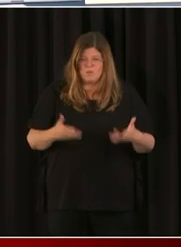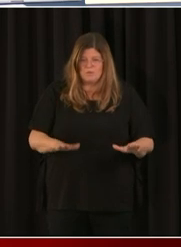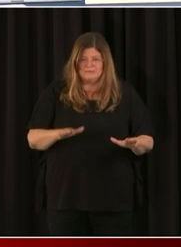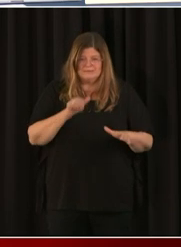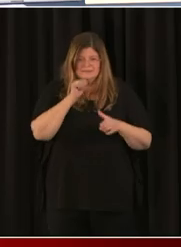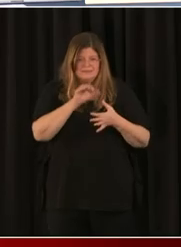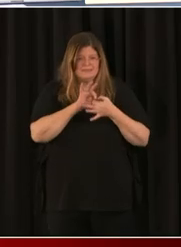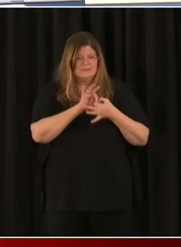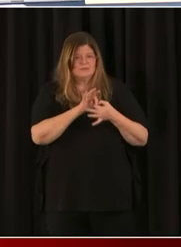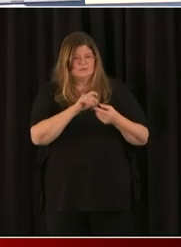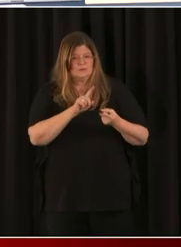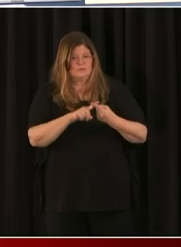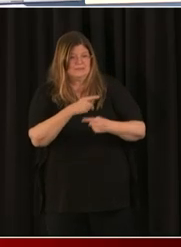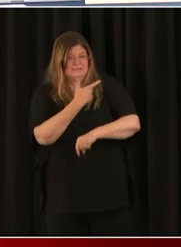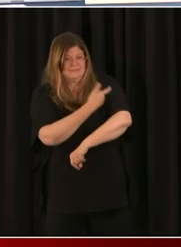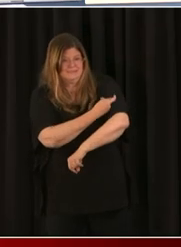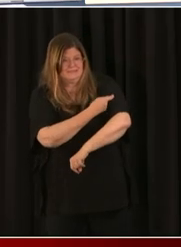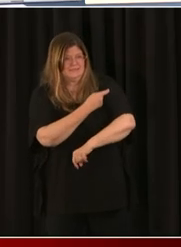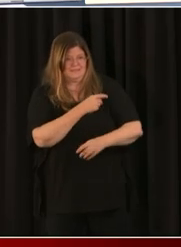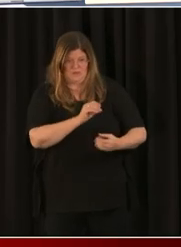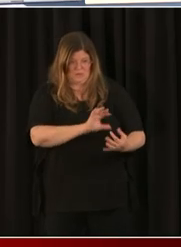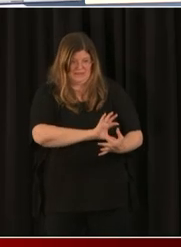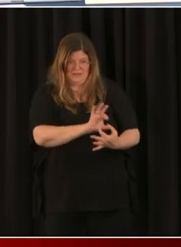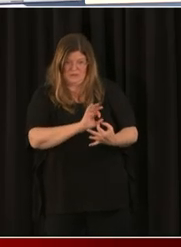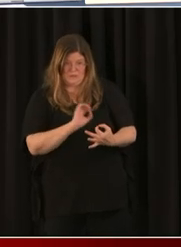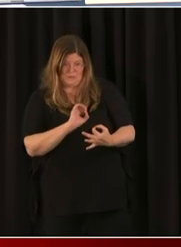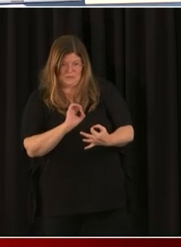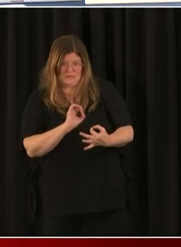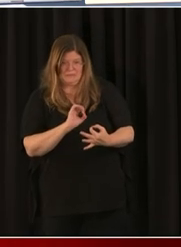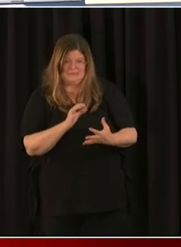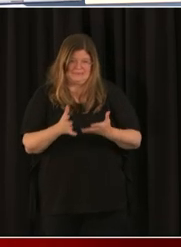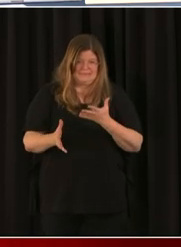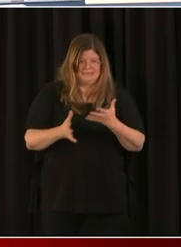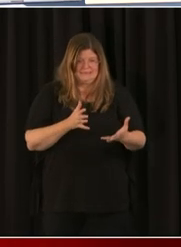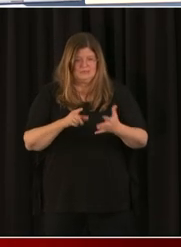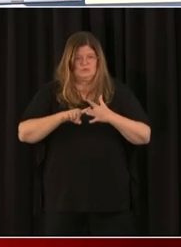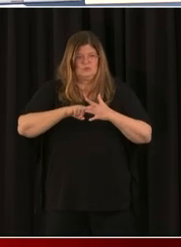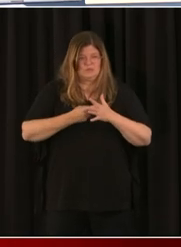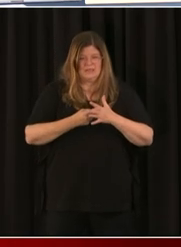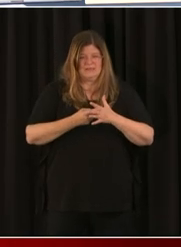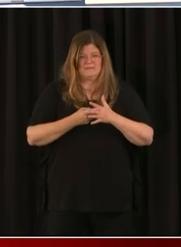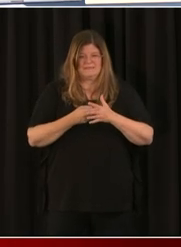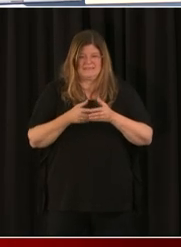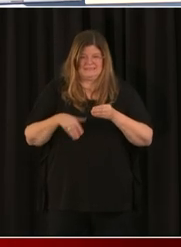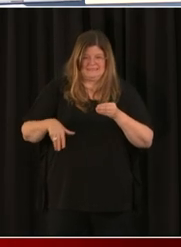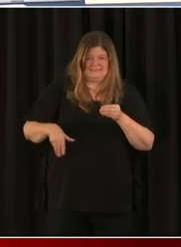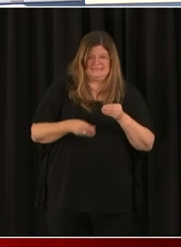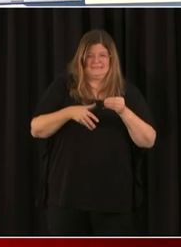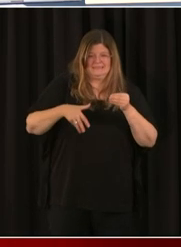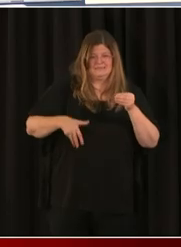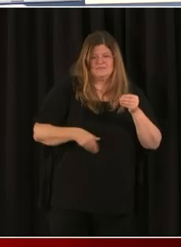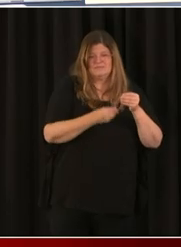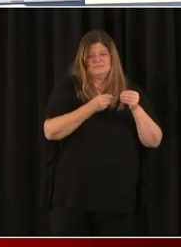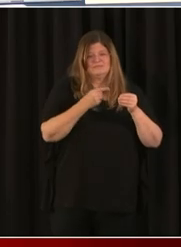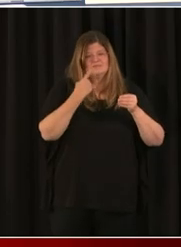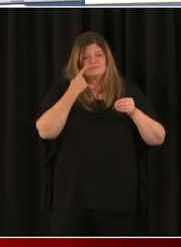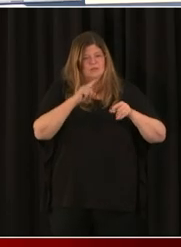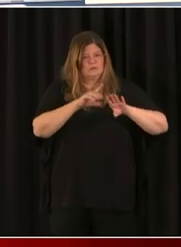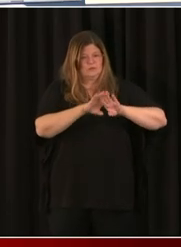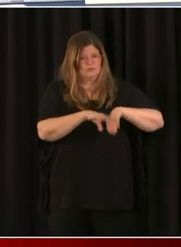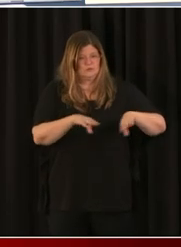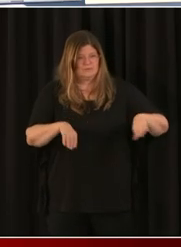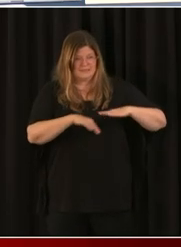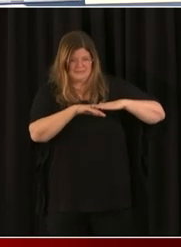connected to our immunization information system. So they're sort of getting their sea legs in terms of how to use the system, how